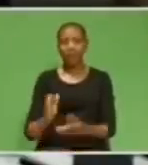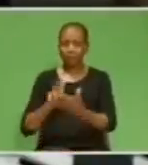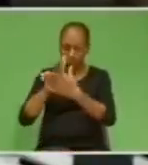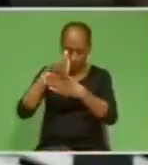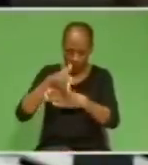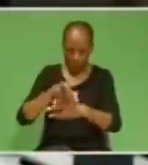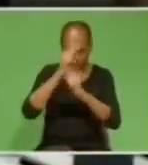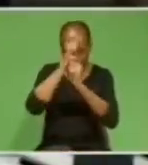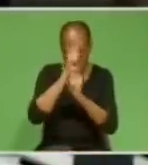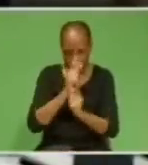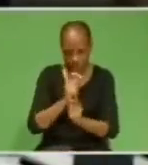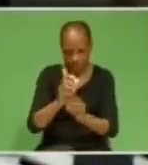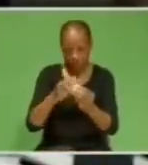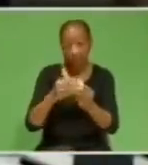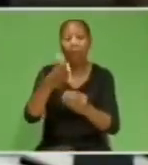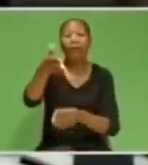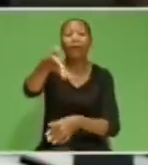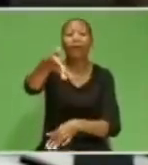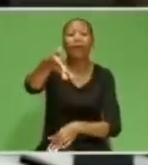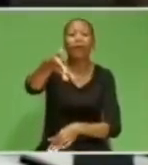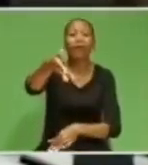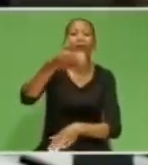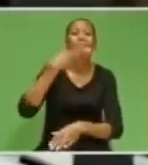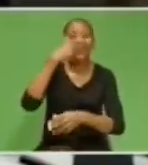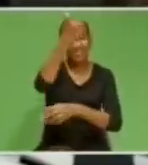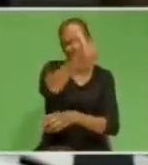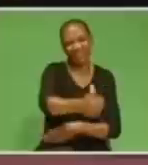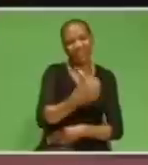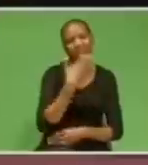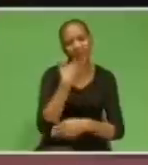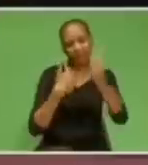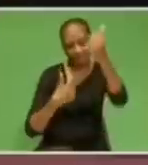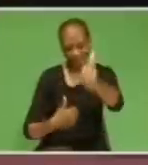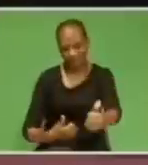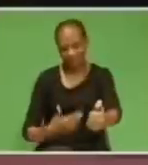Honourable Member, will you just take your seat, please?